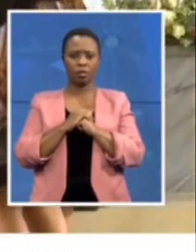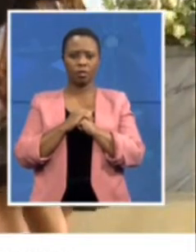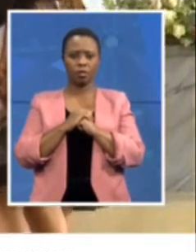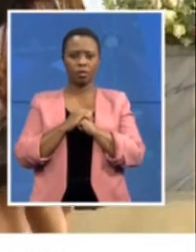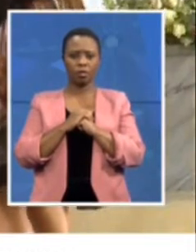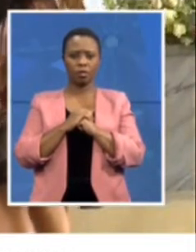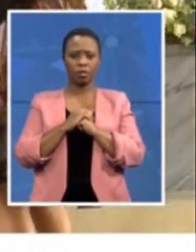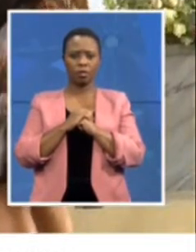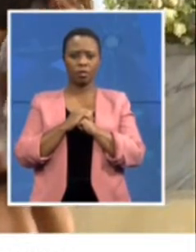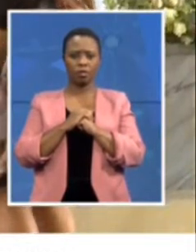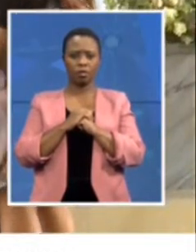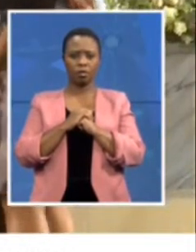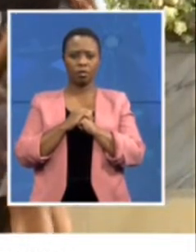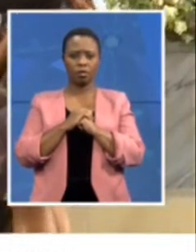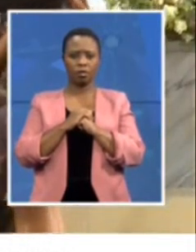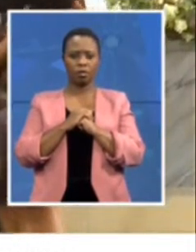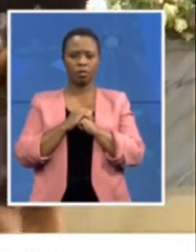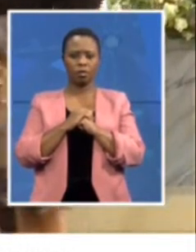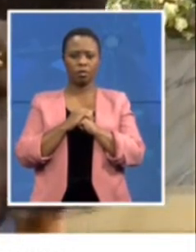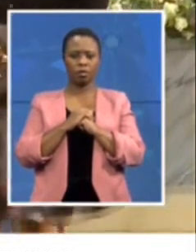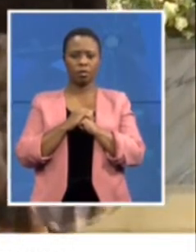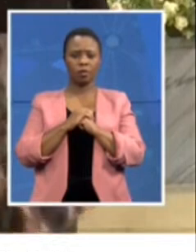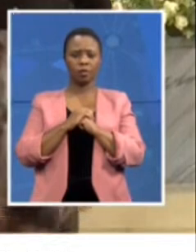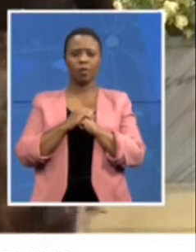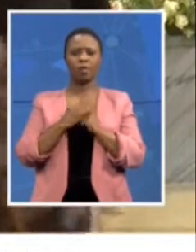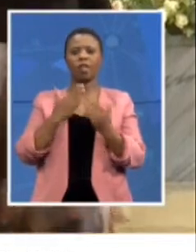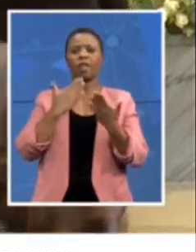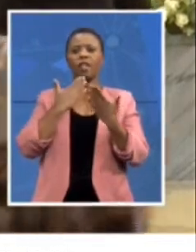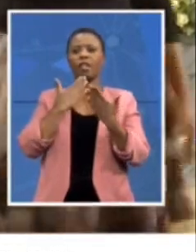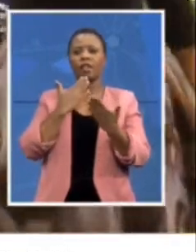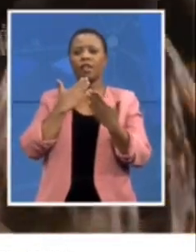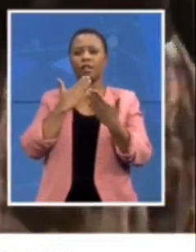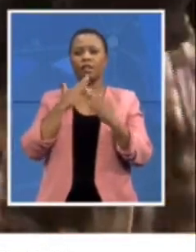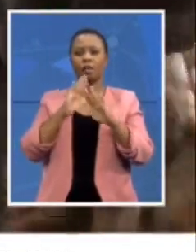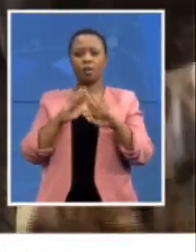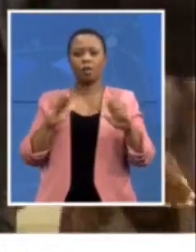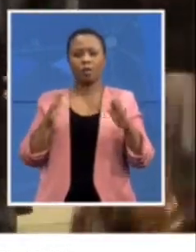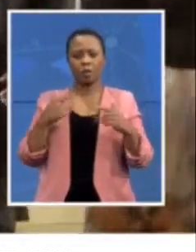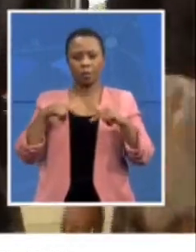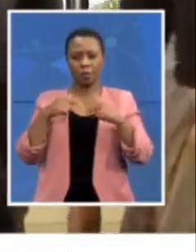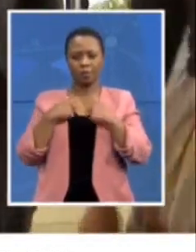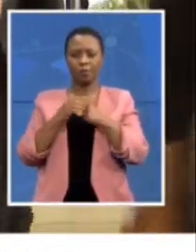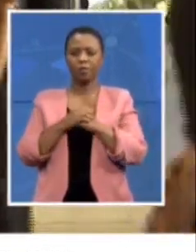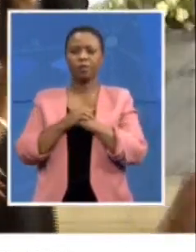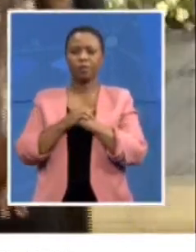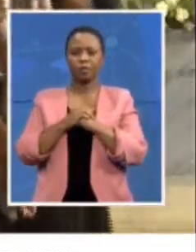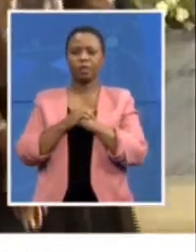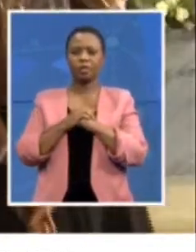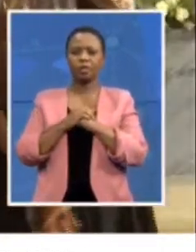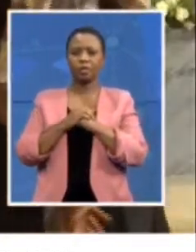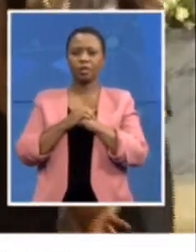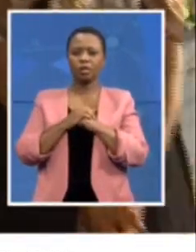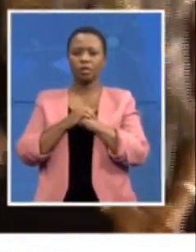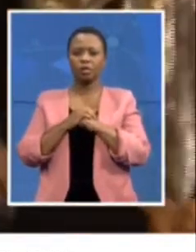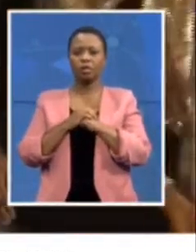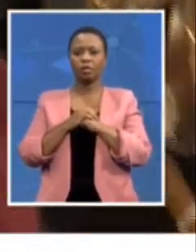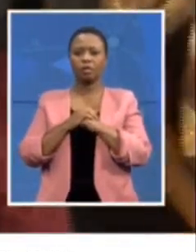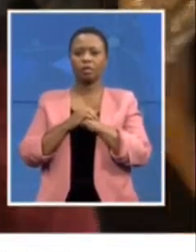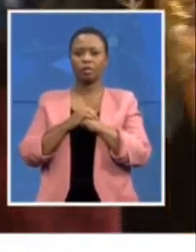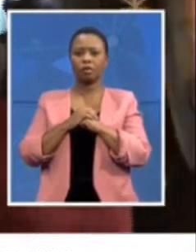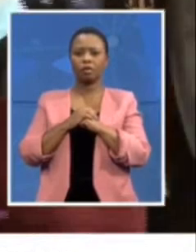Thank you, Bandana. It's so beautiful to see the legacy that Gogo